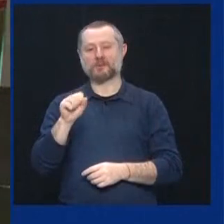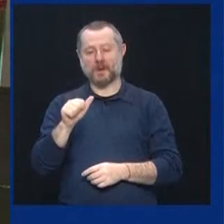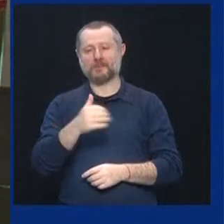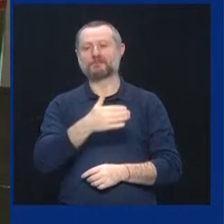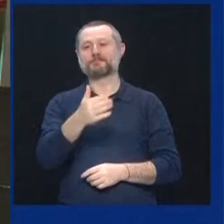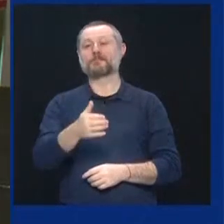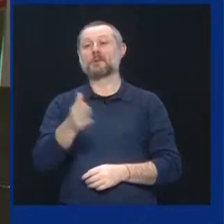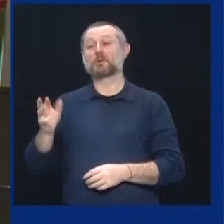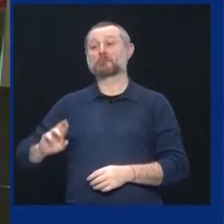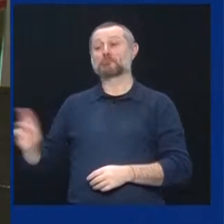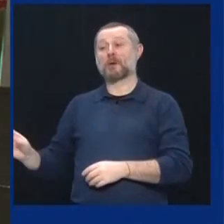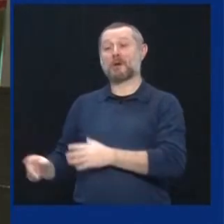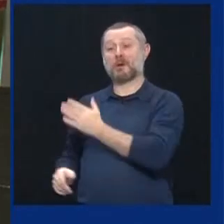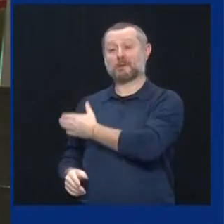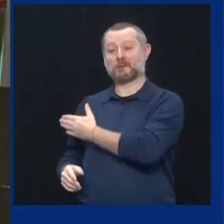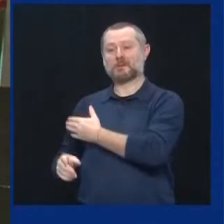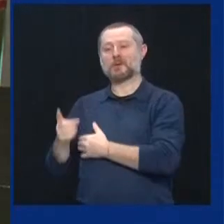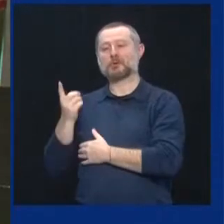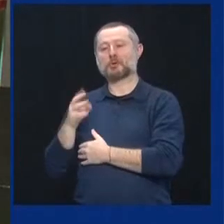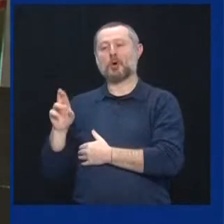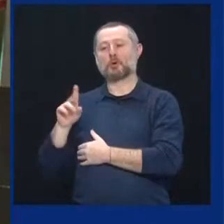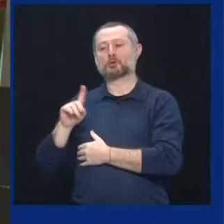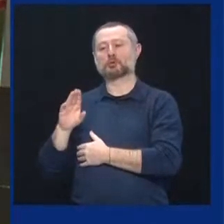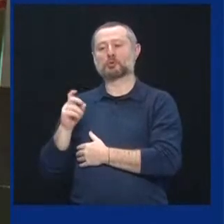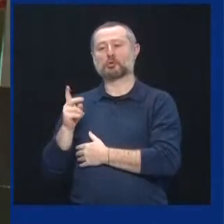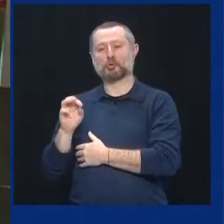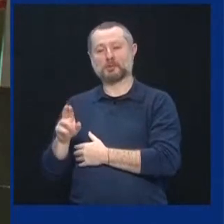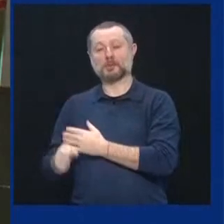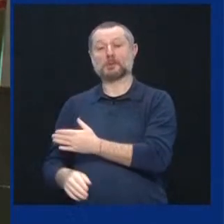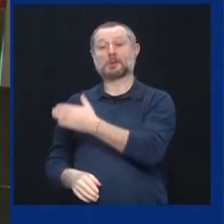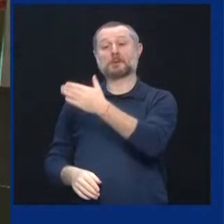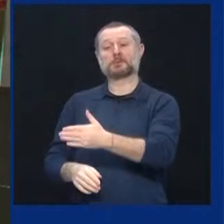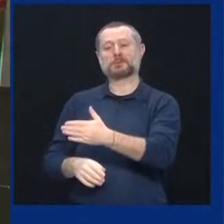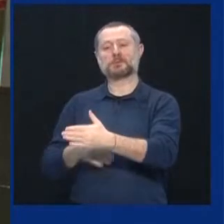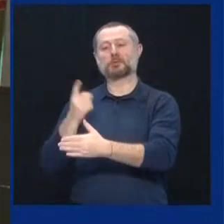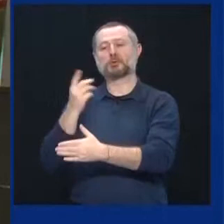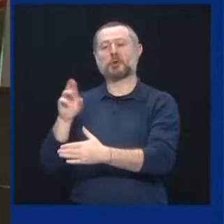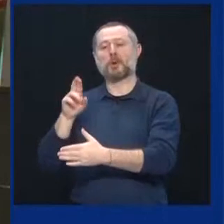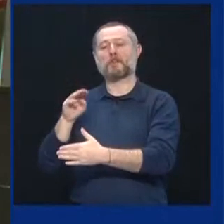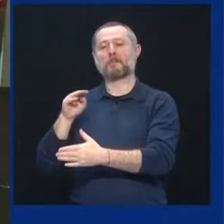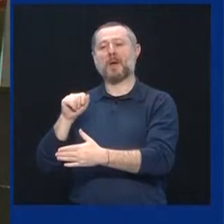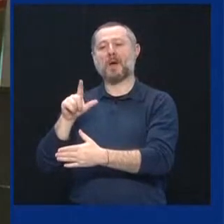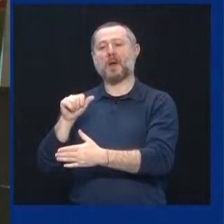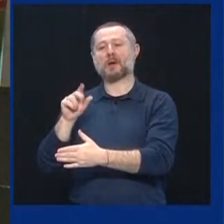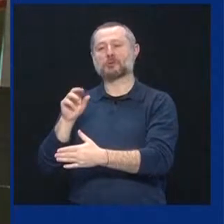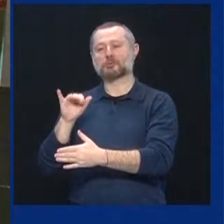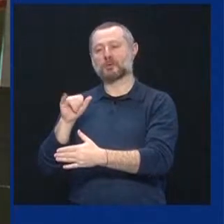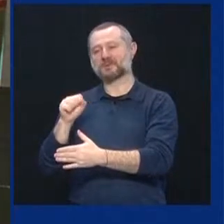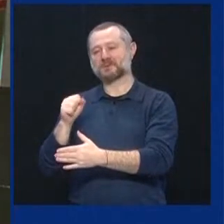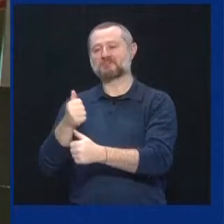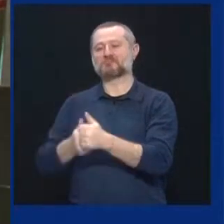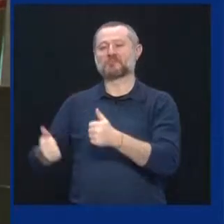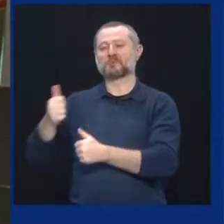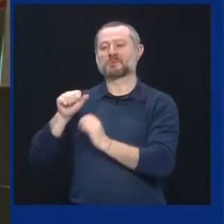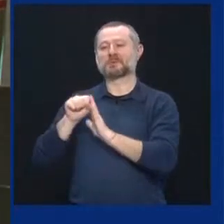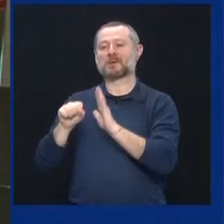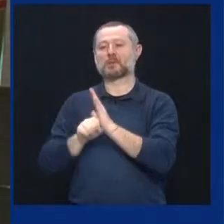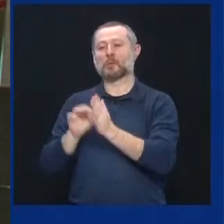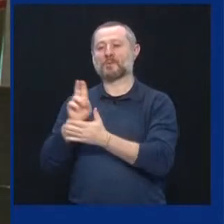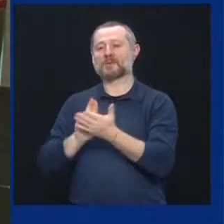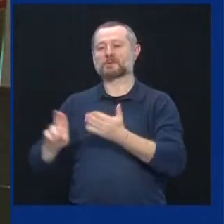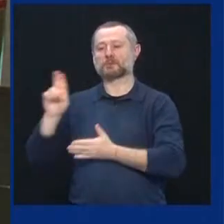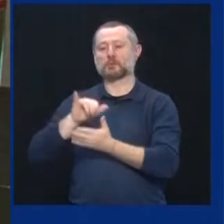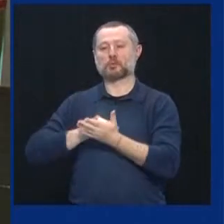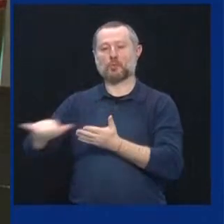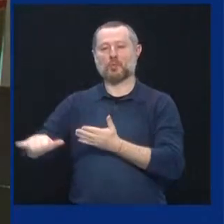right, Dr. Howard Zucker. To his right, Dr. James Malatras, Chancellor of the State University of New York. And